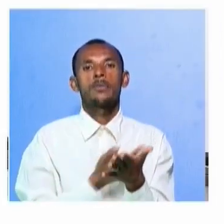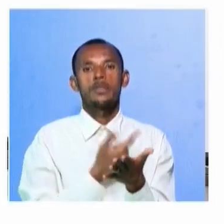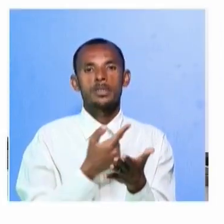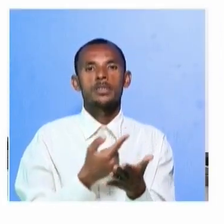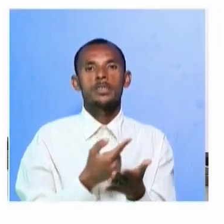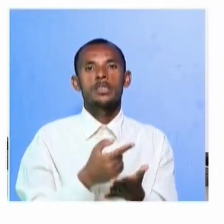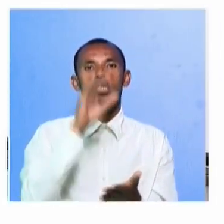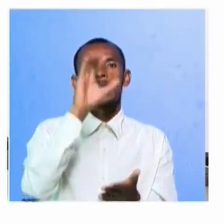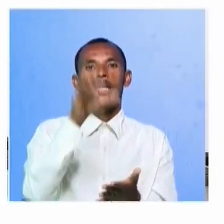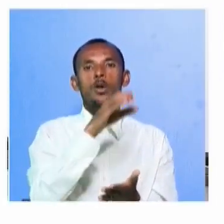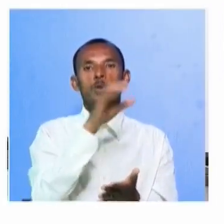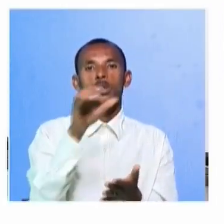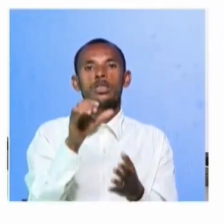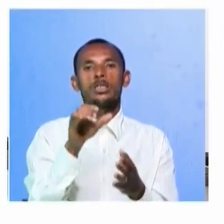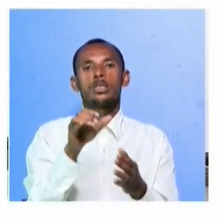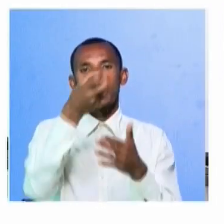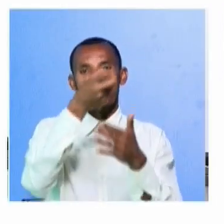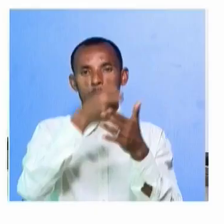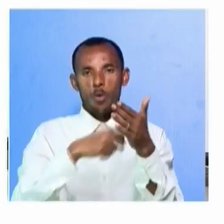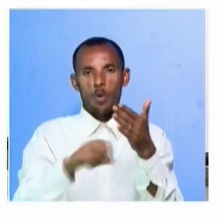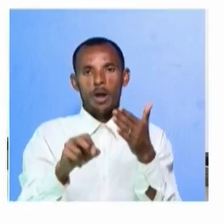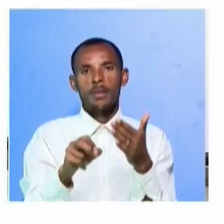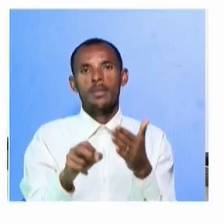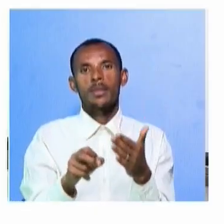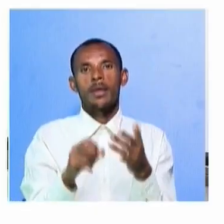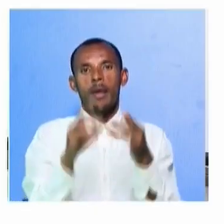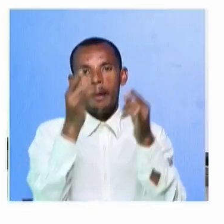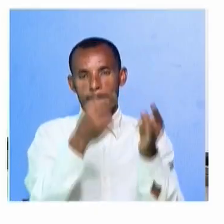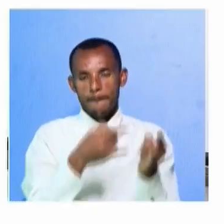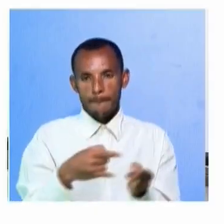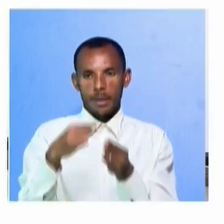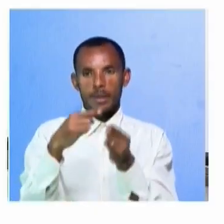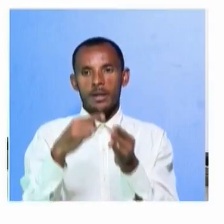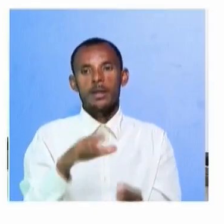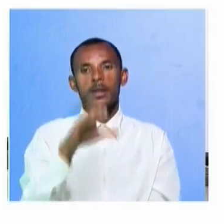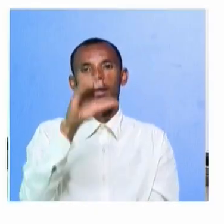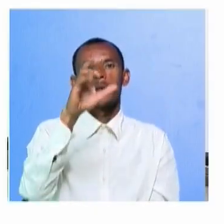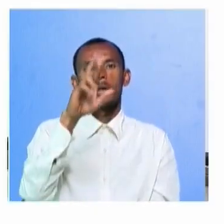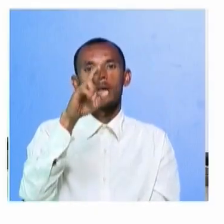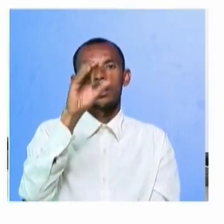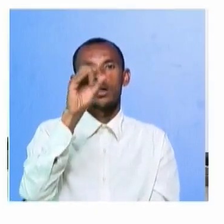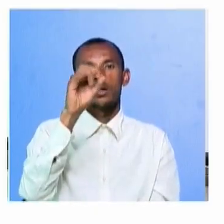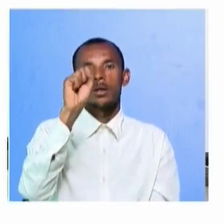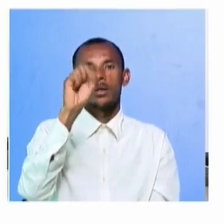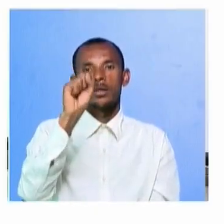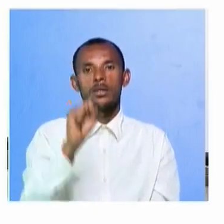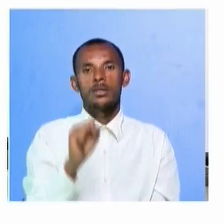product method. The cross product method.